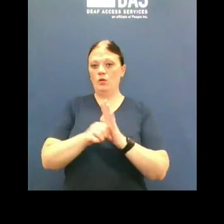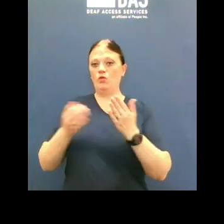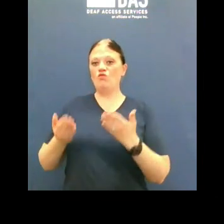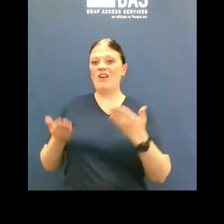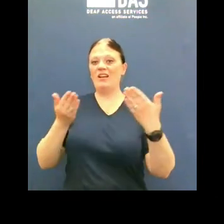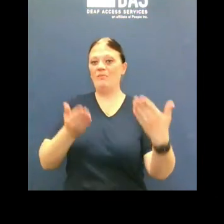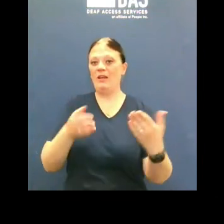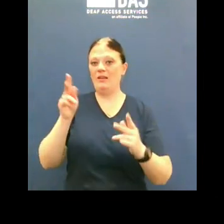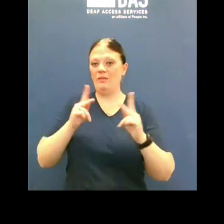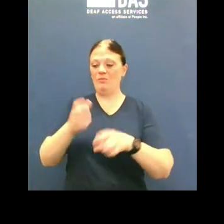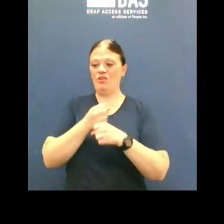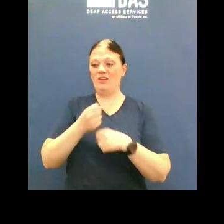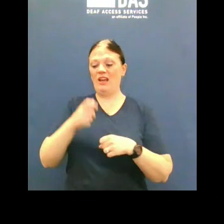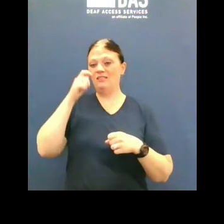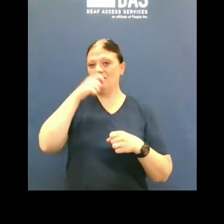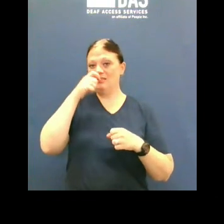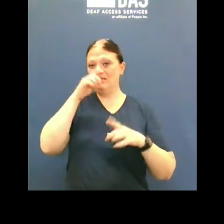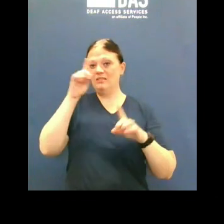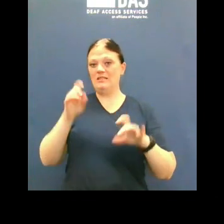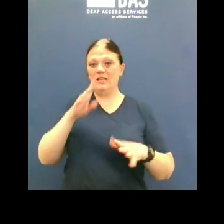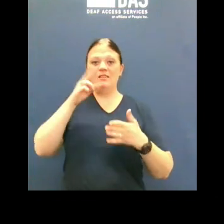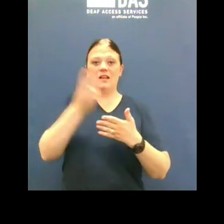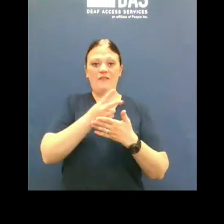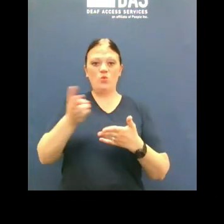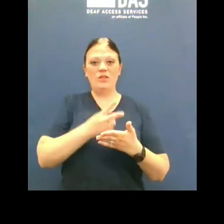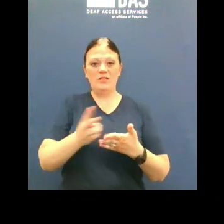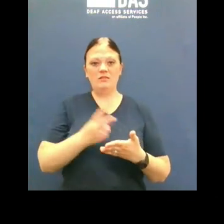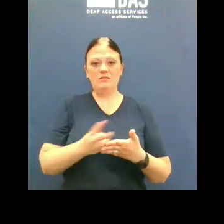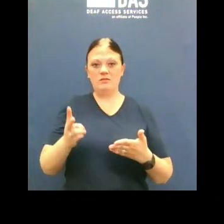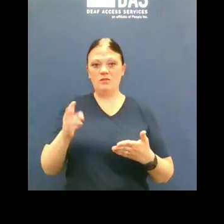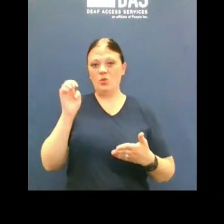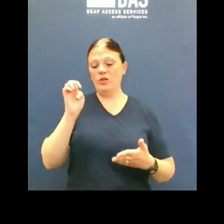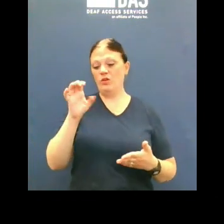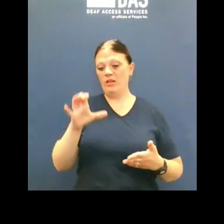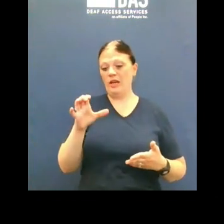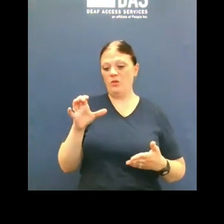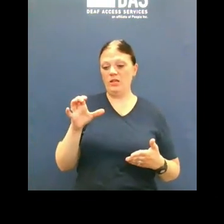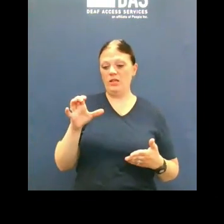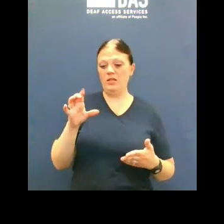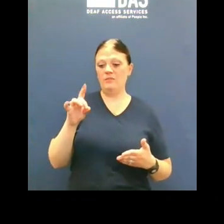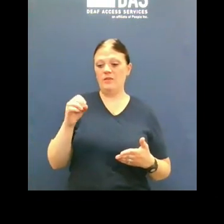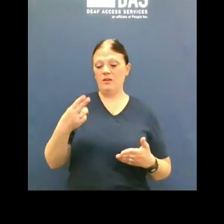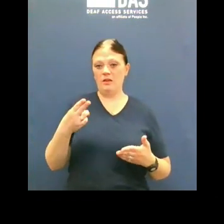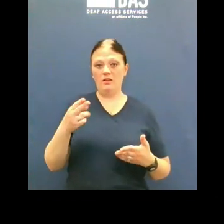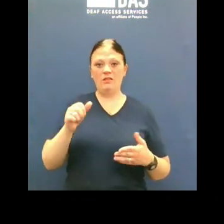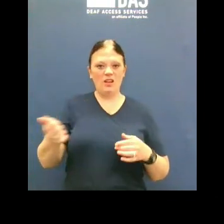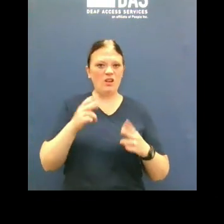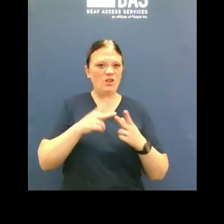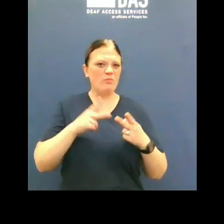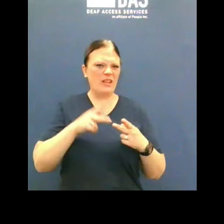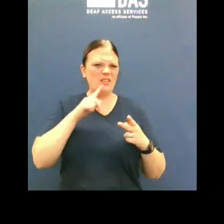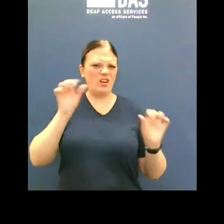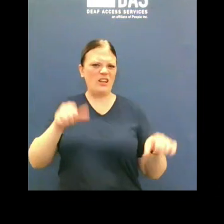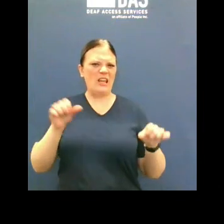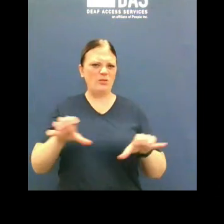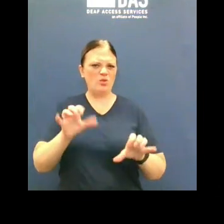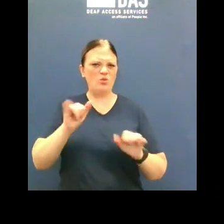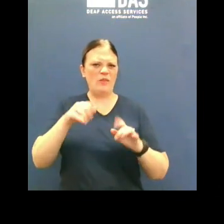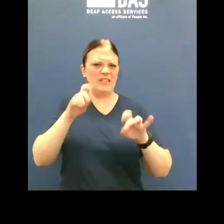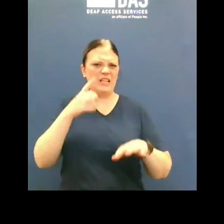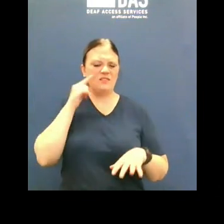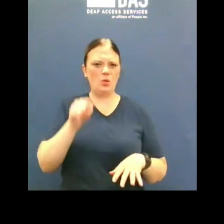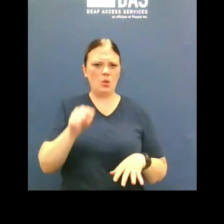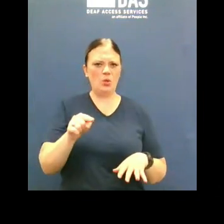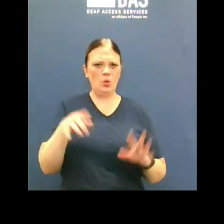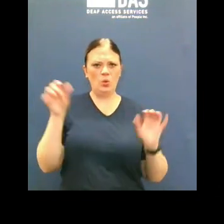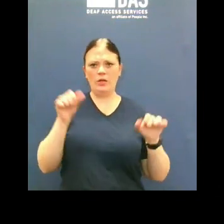that people do get a test every 2 weeks. So the Erie County Health Department and other sites are able to do this testing for you. We're